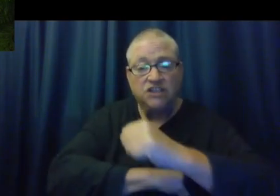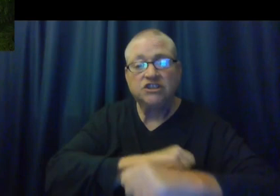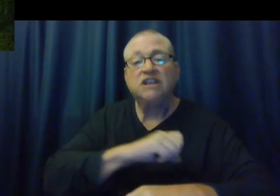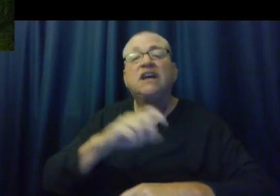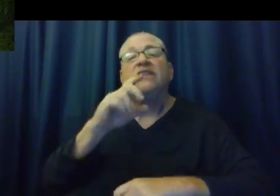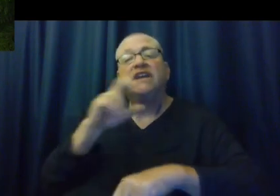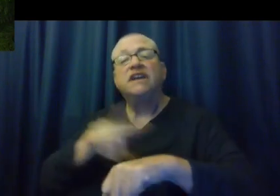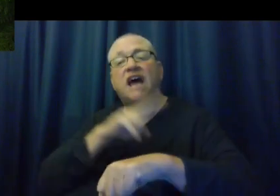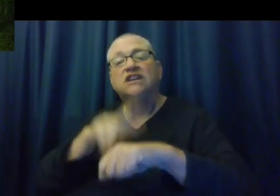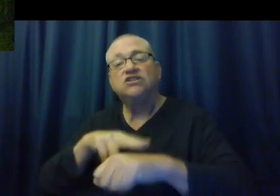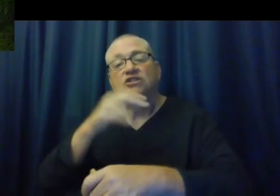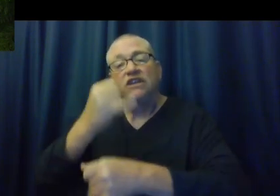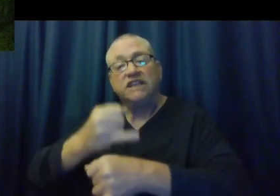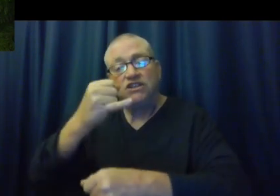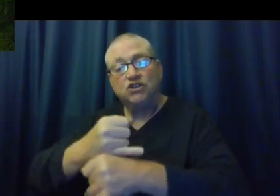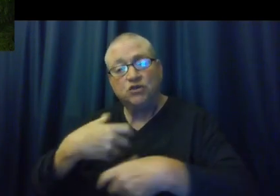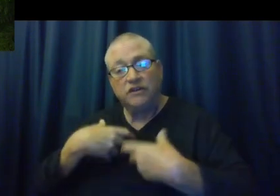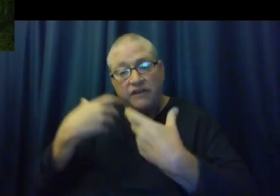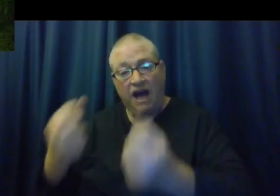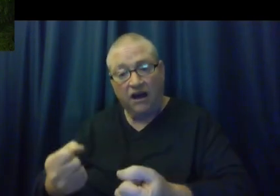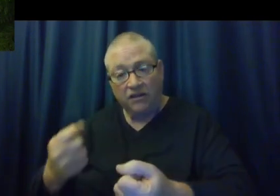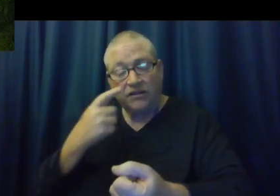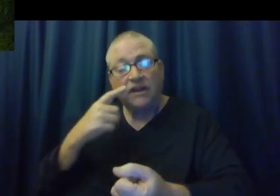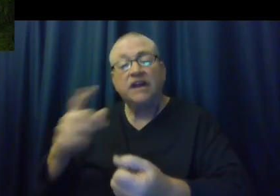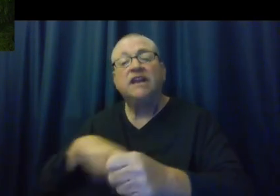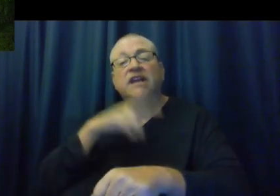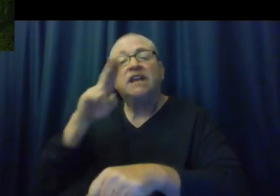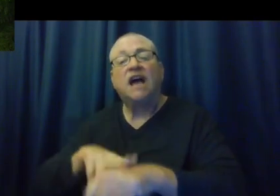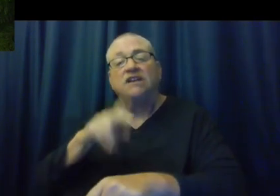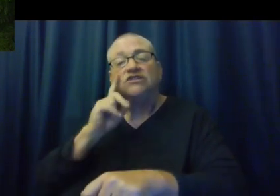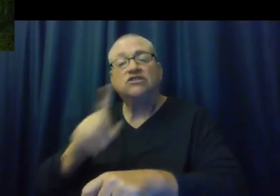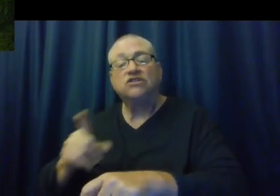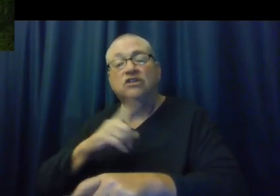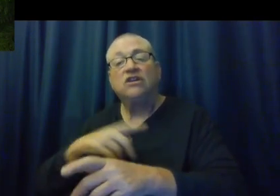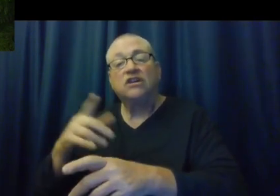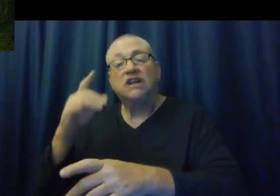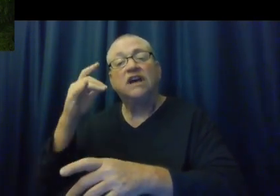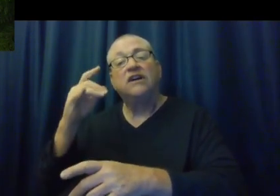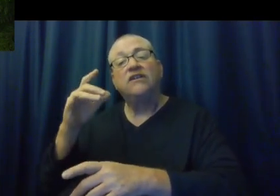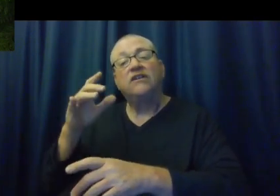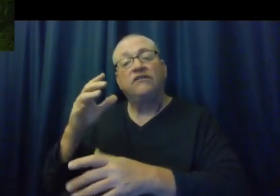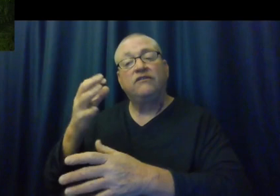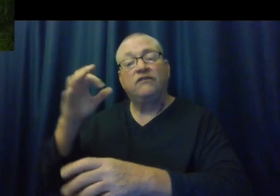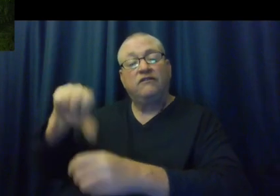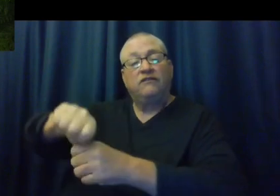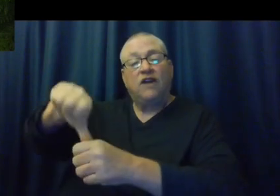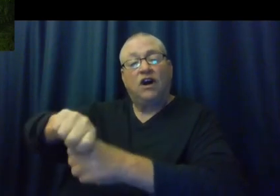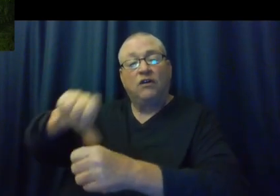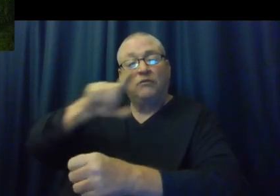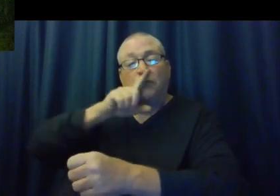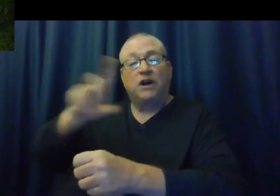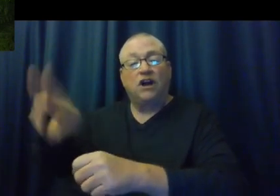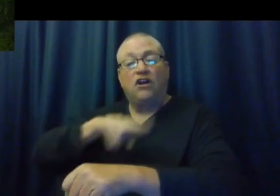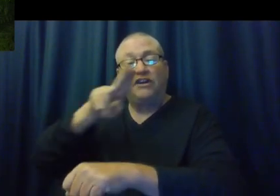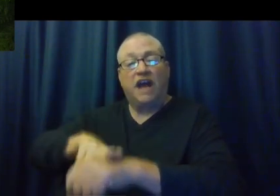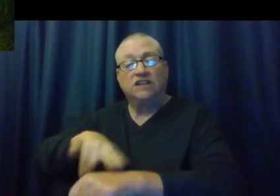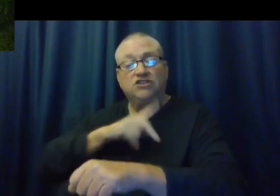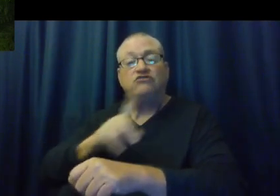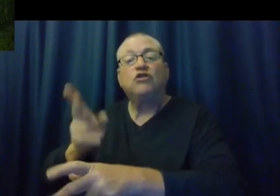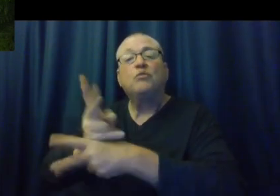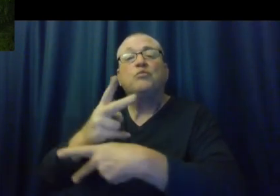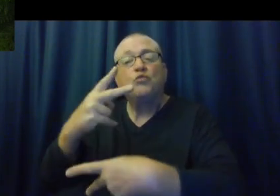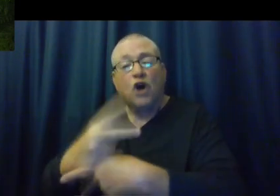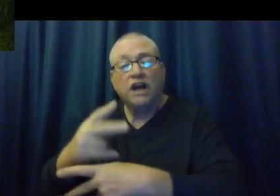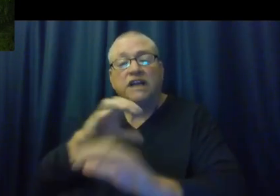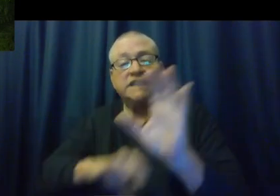Health, the American Chemical Society Petroleum Research Fund, and the Washington Research Foundation to support his research focused